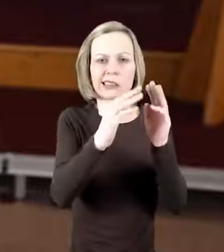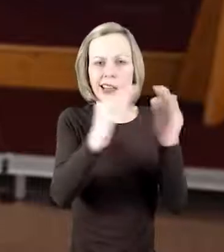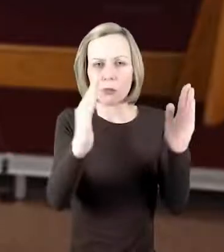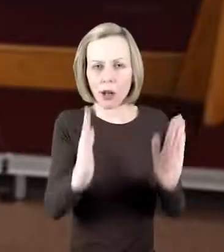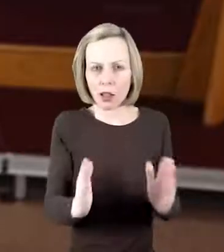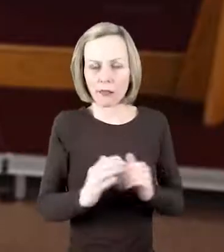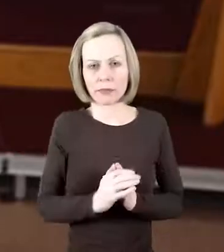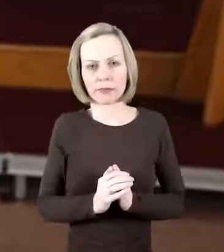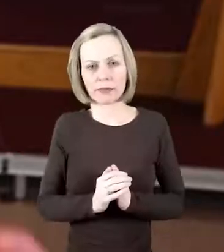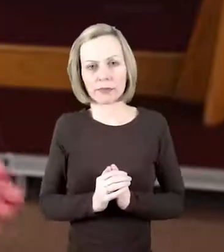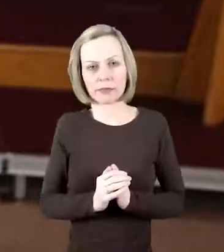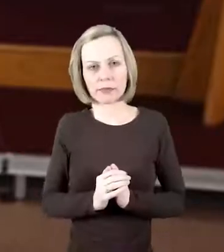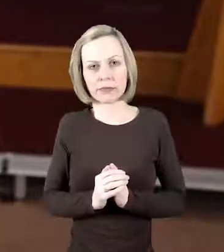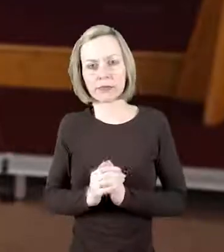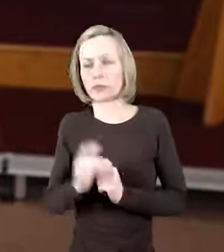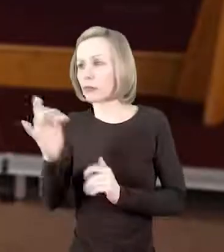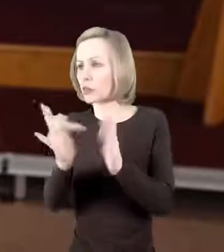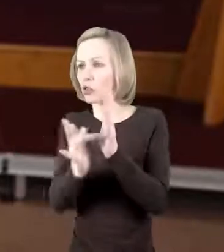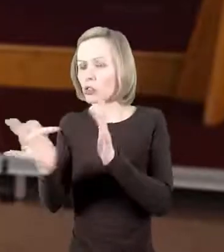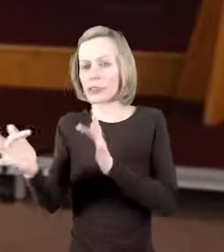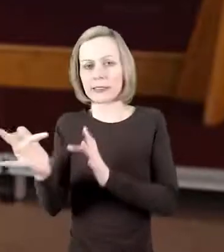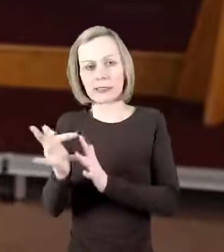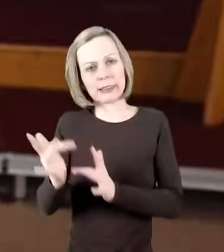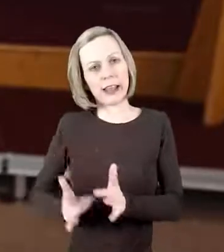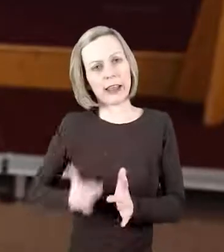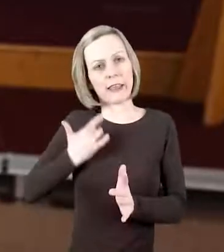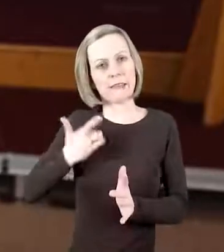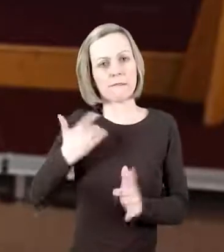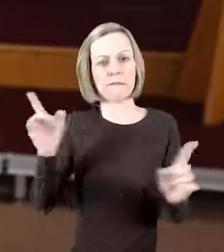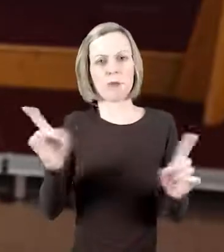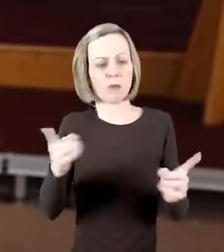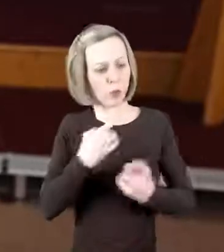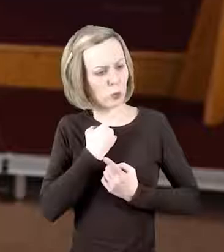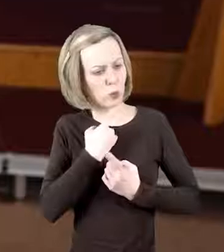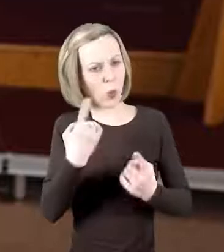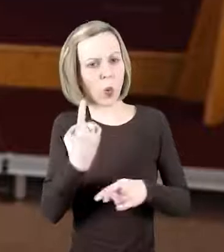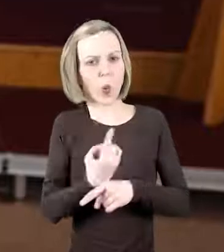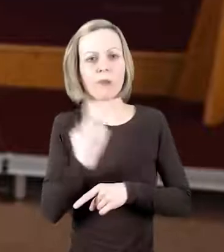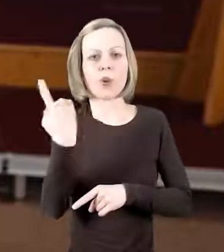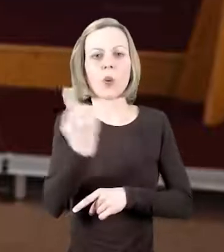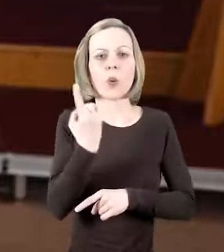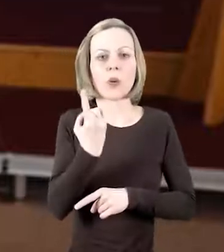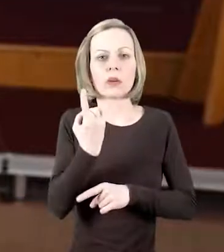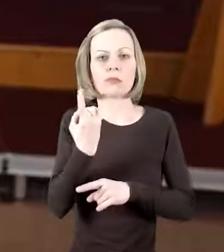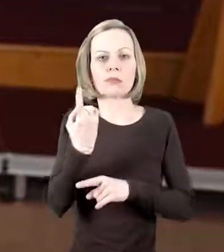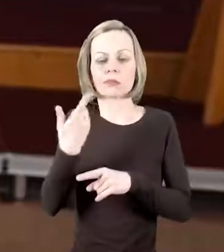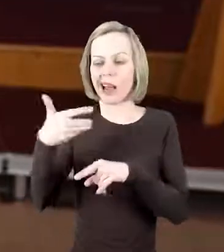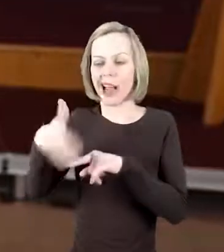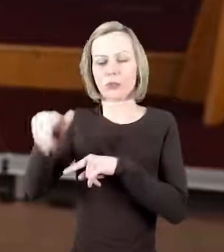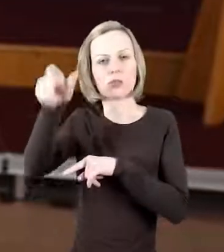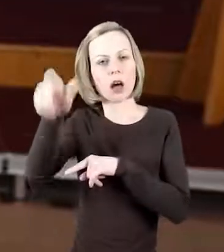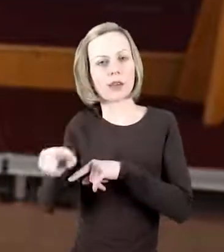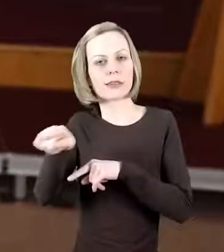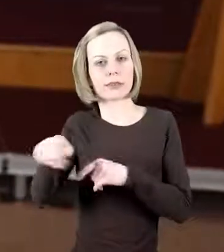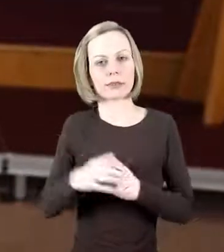stable. And speaks and lives for the outsider. What we know